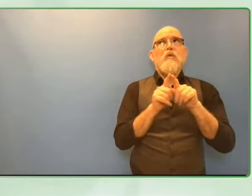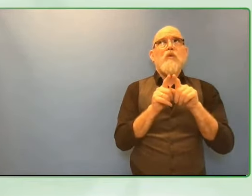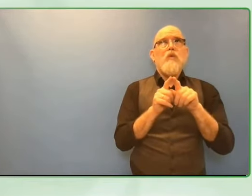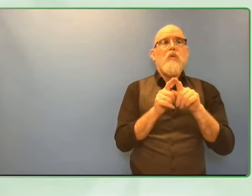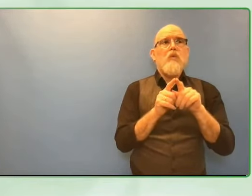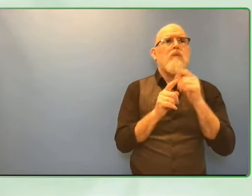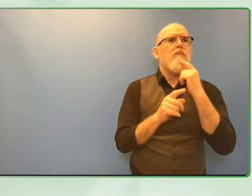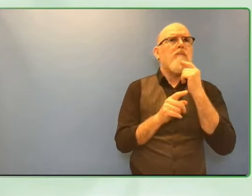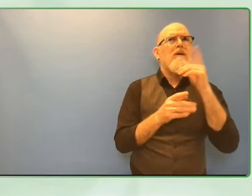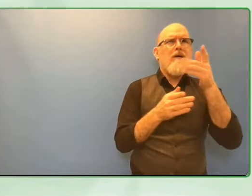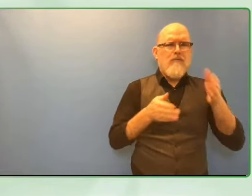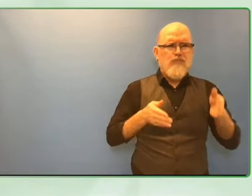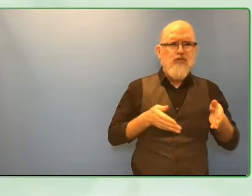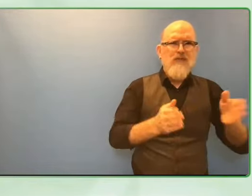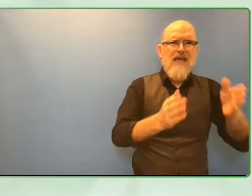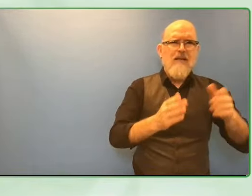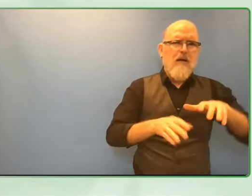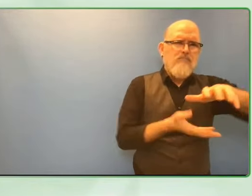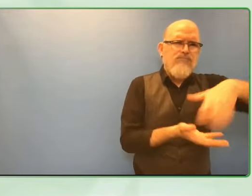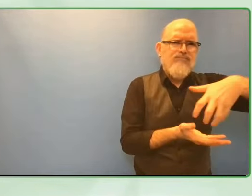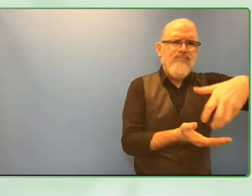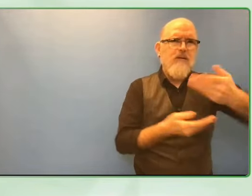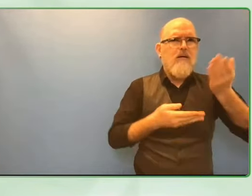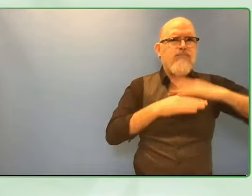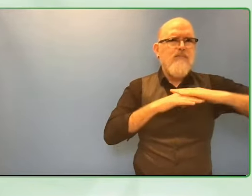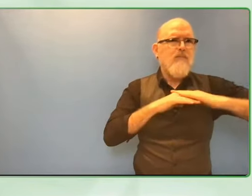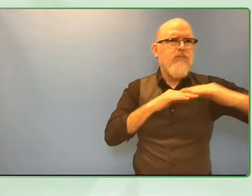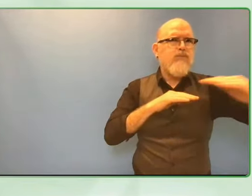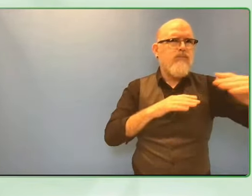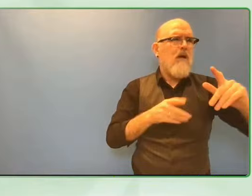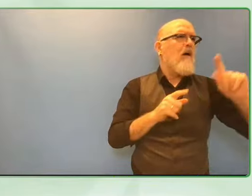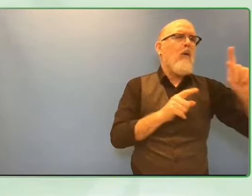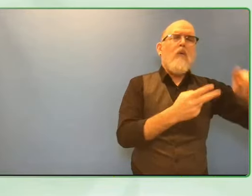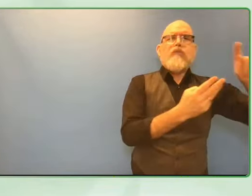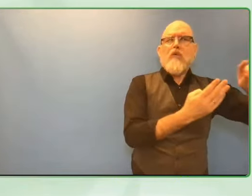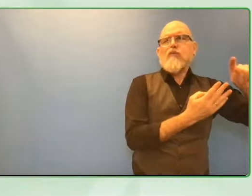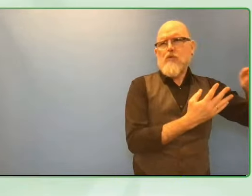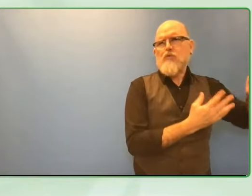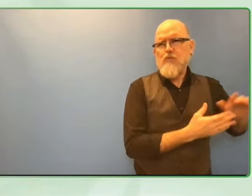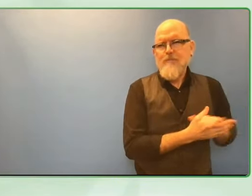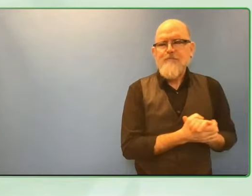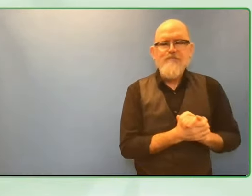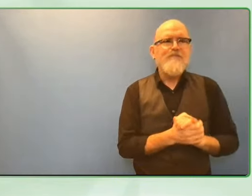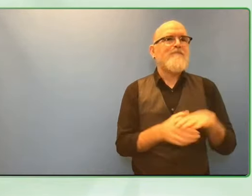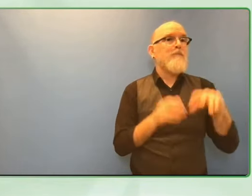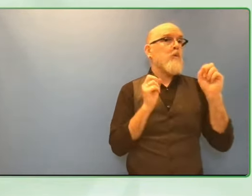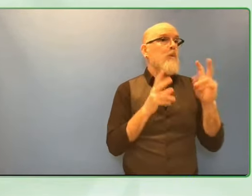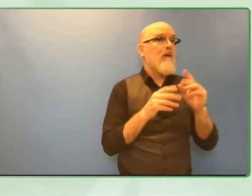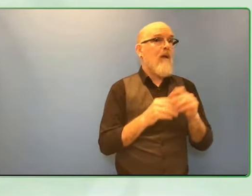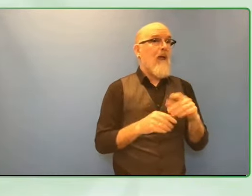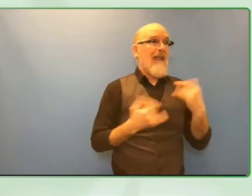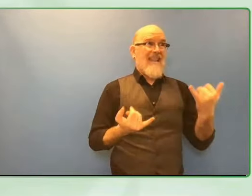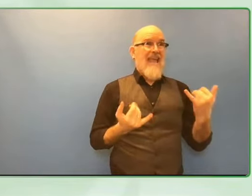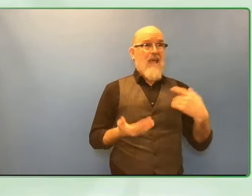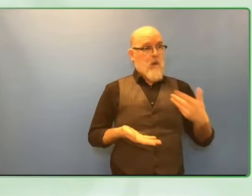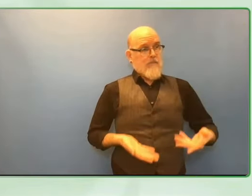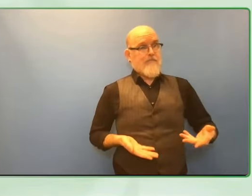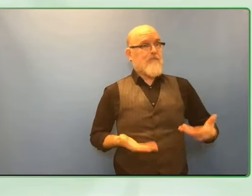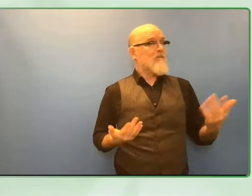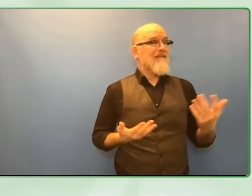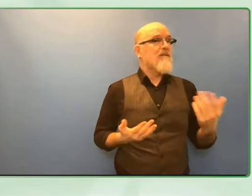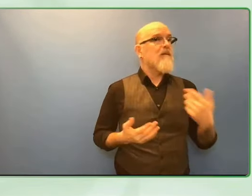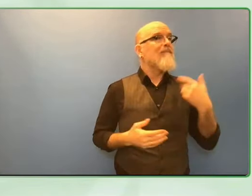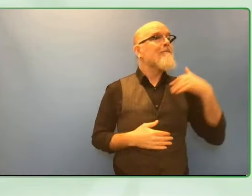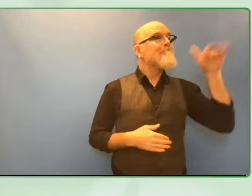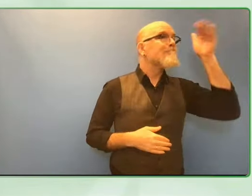on. At the moment, we are looking for people who work with IT. It's very important